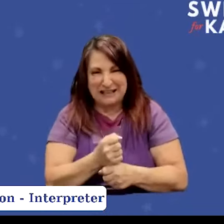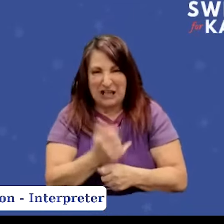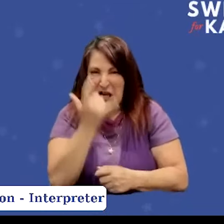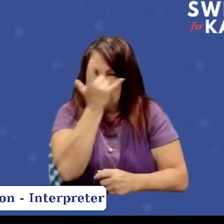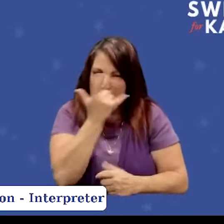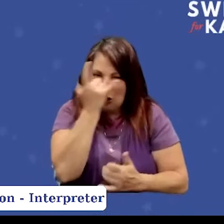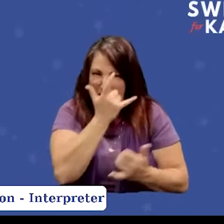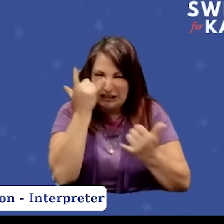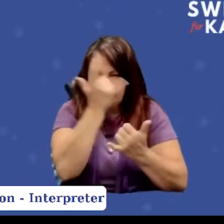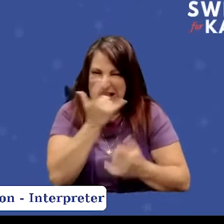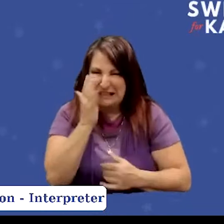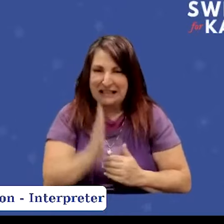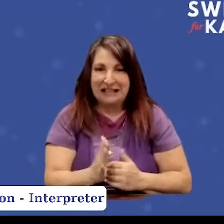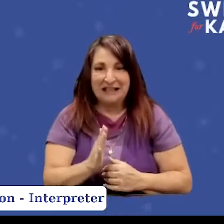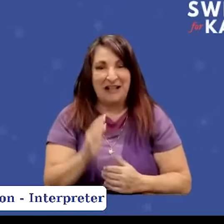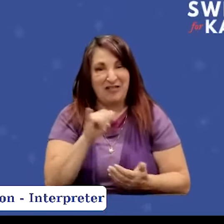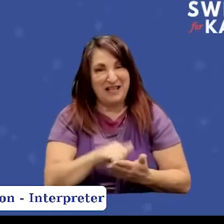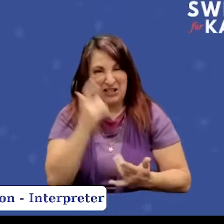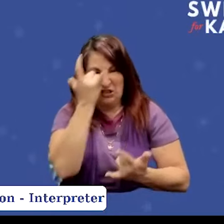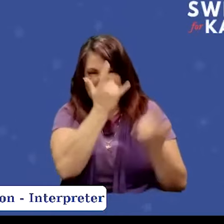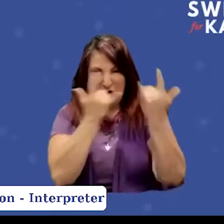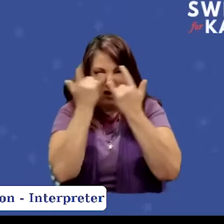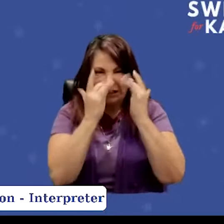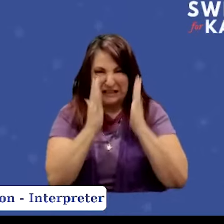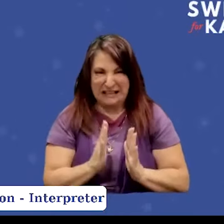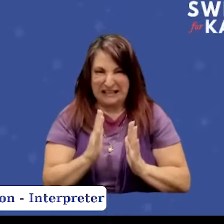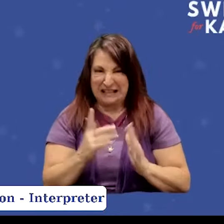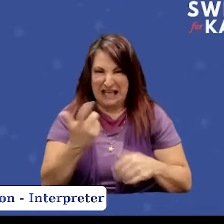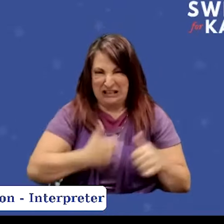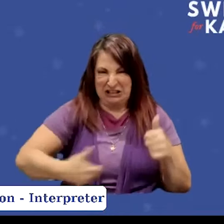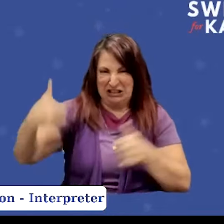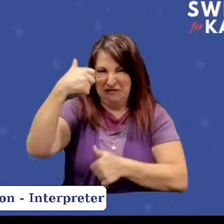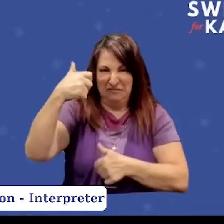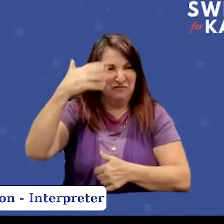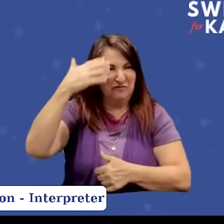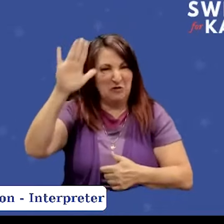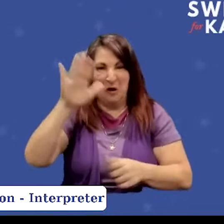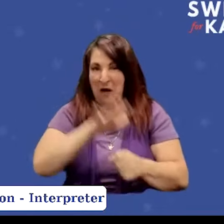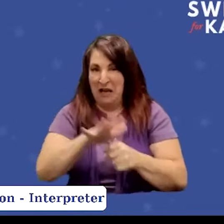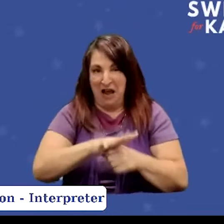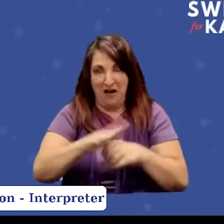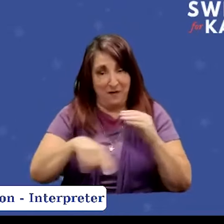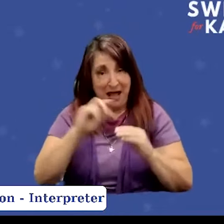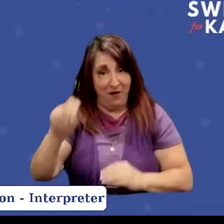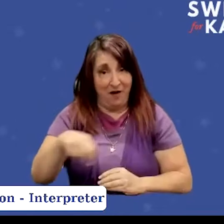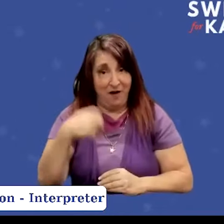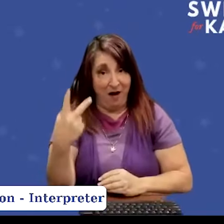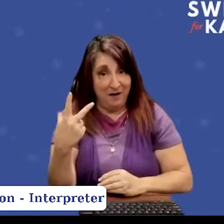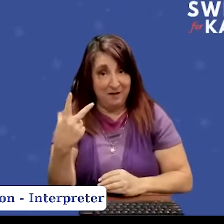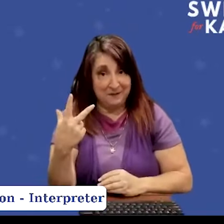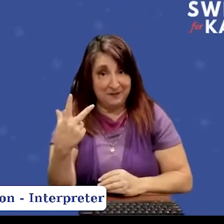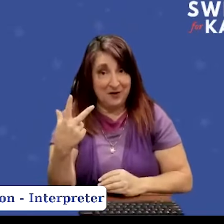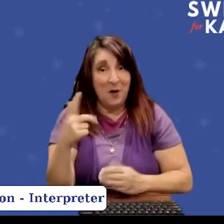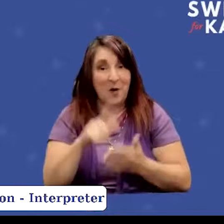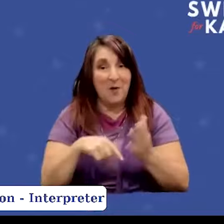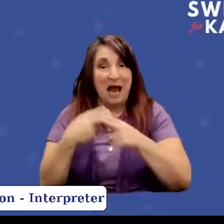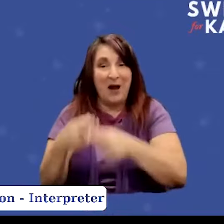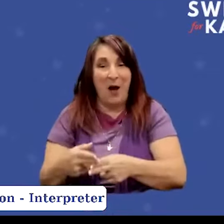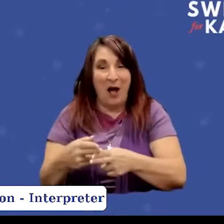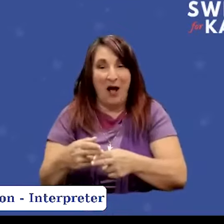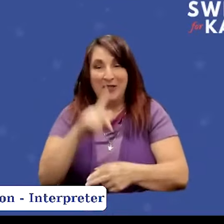And this narcissist in chief clearly doesn't know enough about karma, or what I like to call the infinite